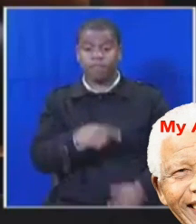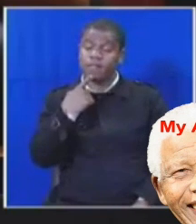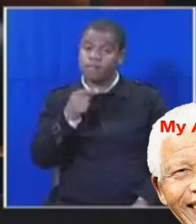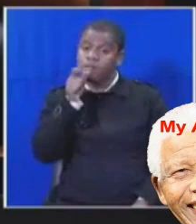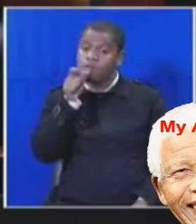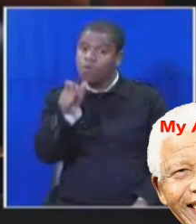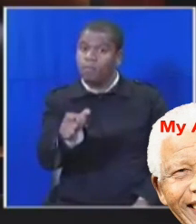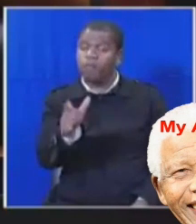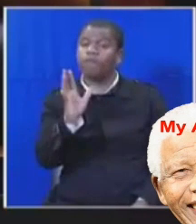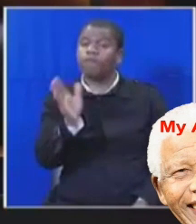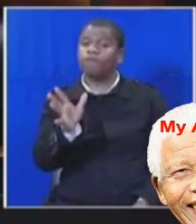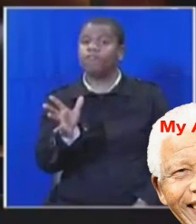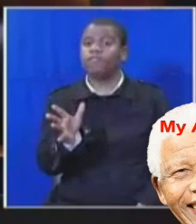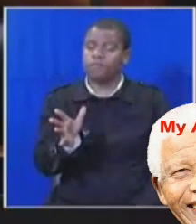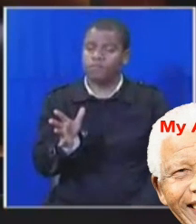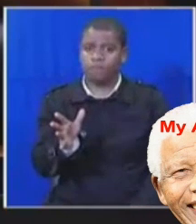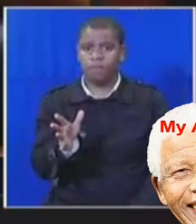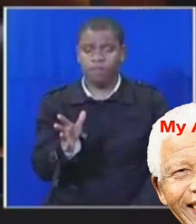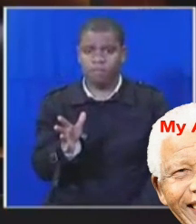Order, honorable members.